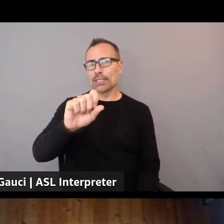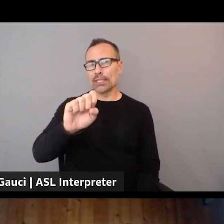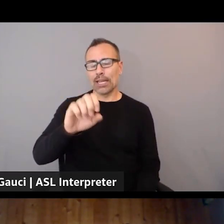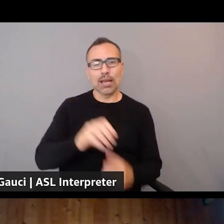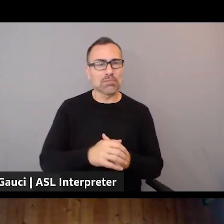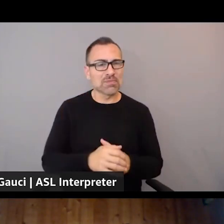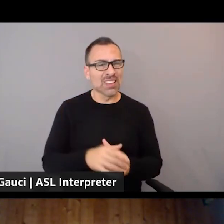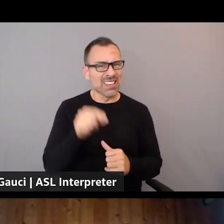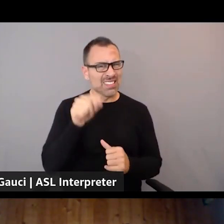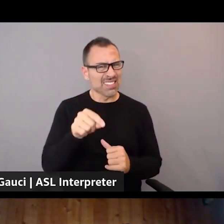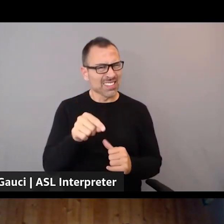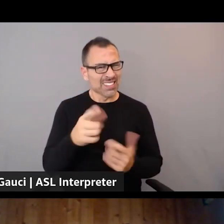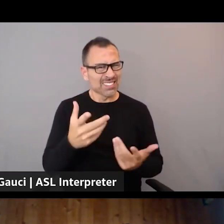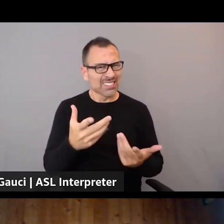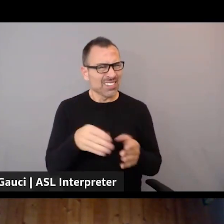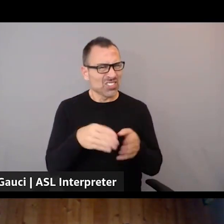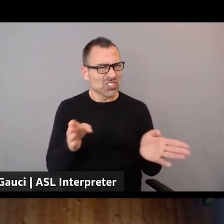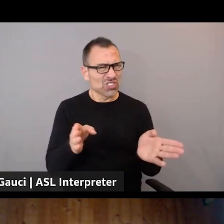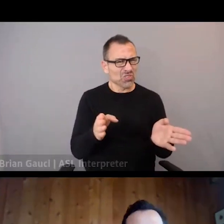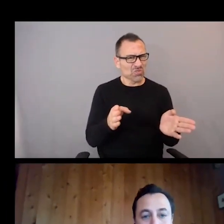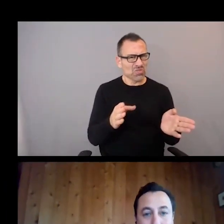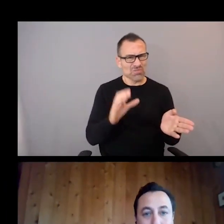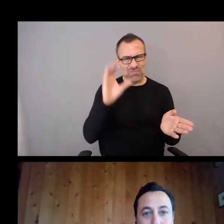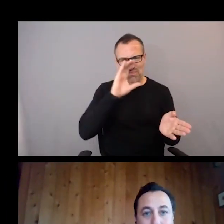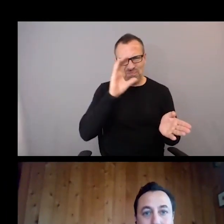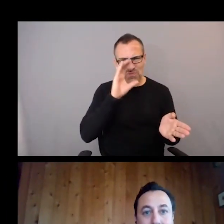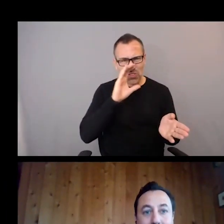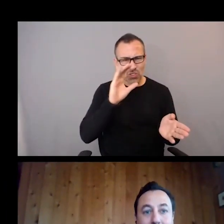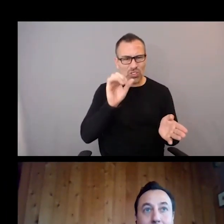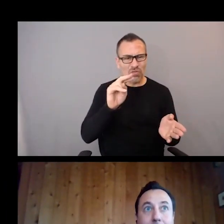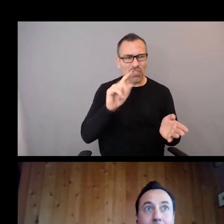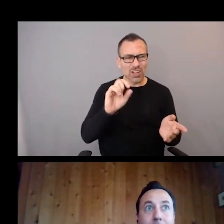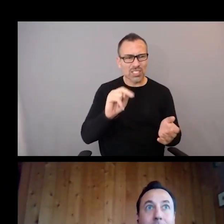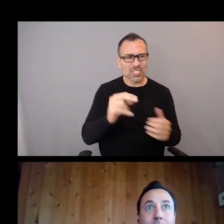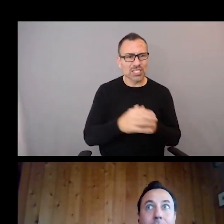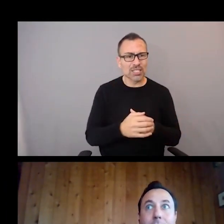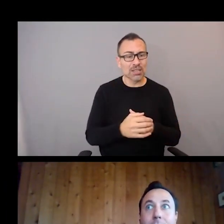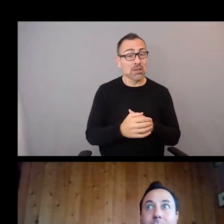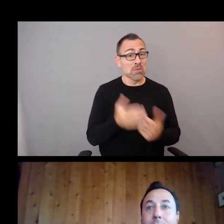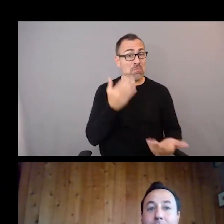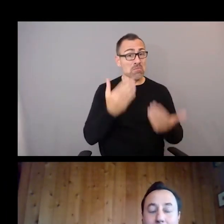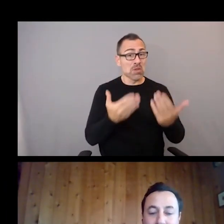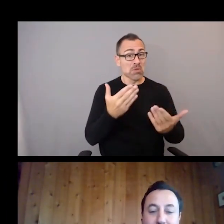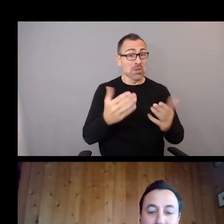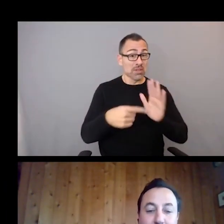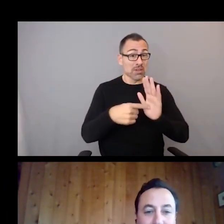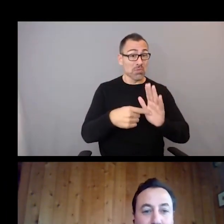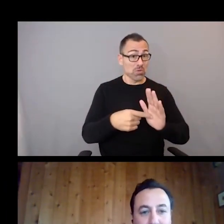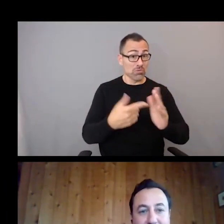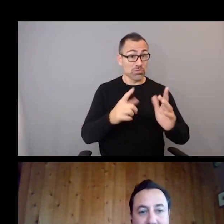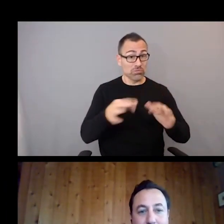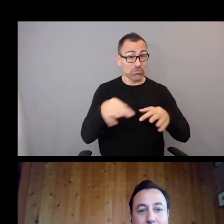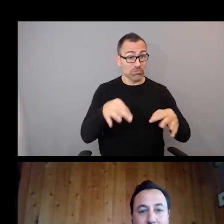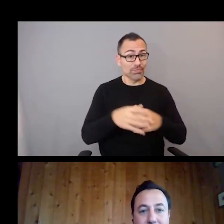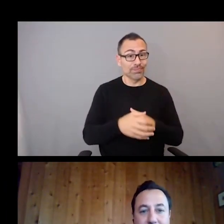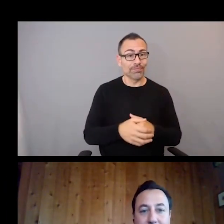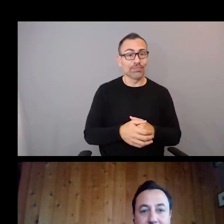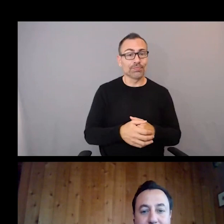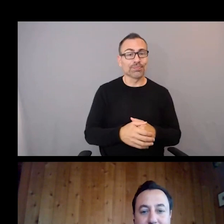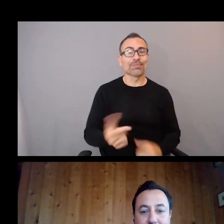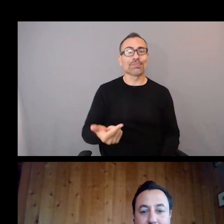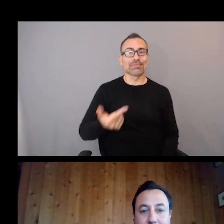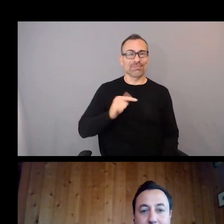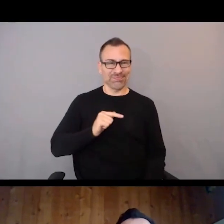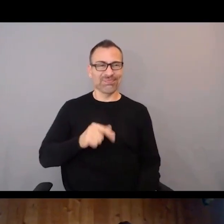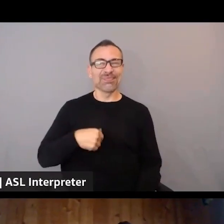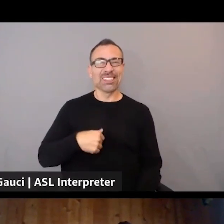search function? And I'm wondering maybe if maybe the demo might help explain that answer. So let me go through the demo and you'll see the